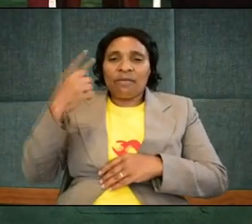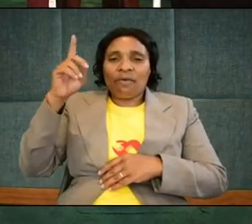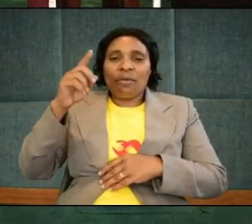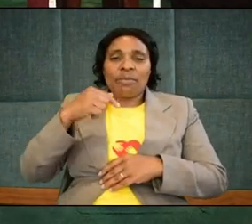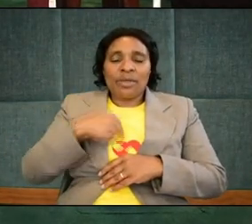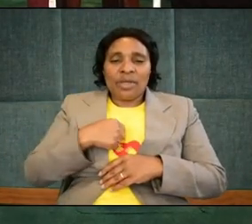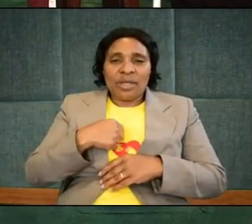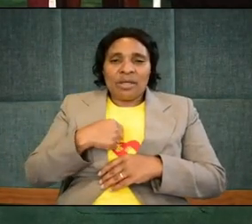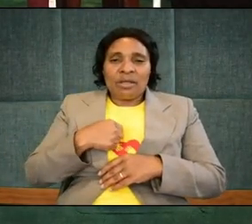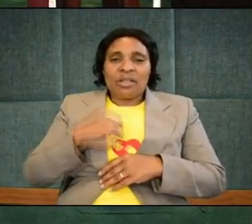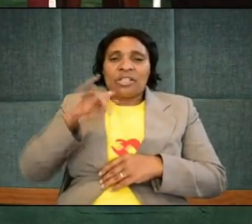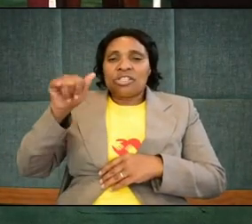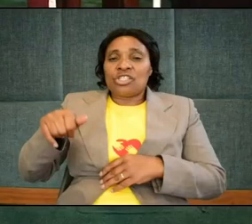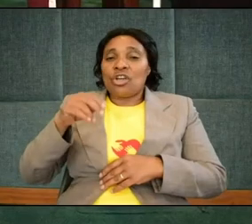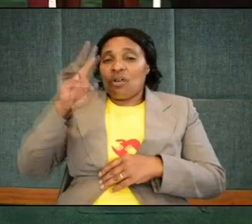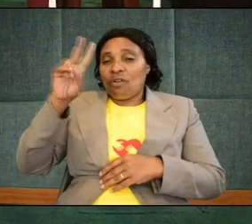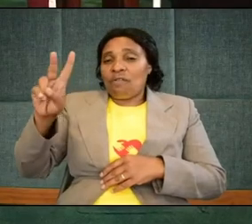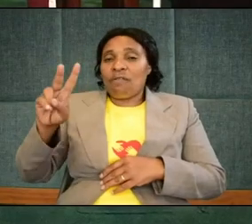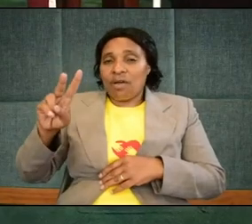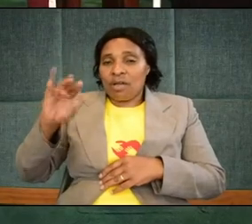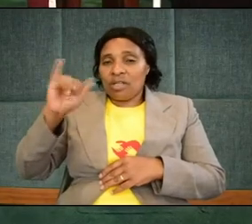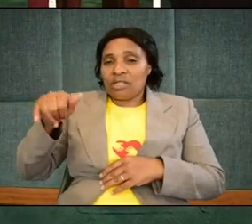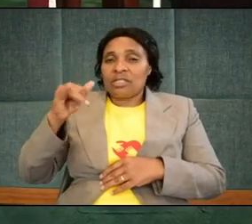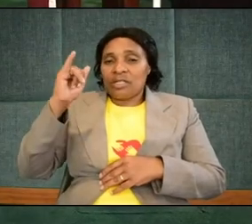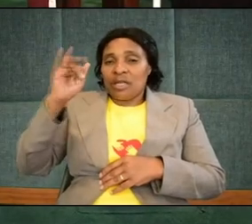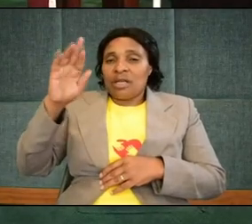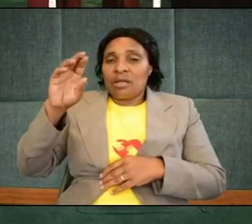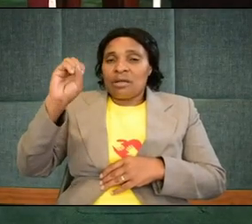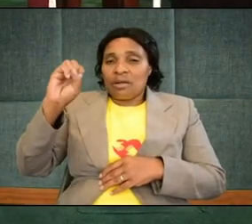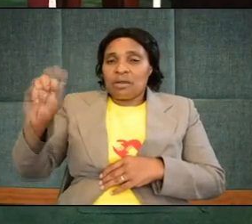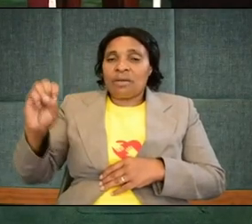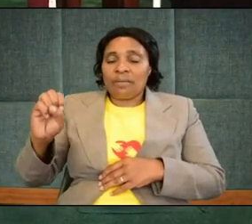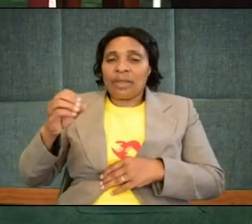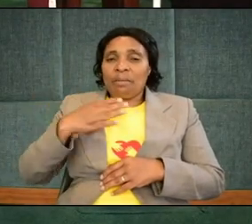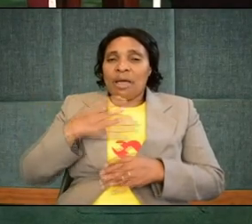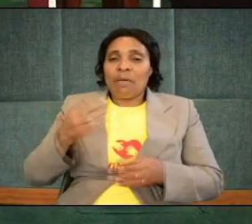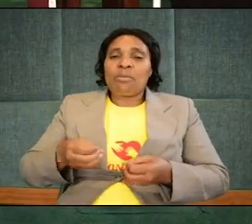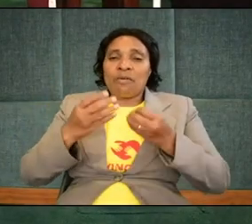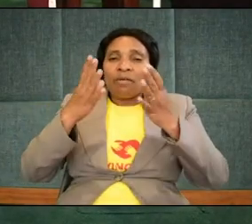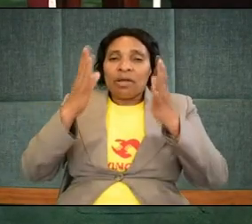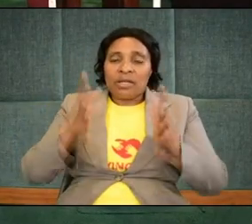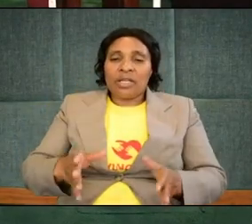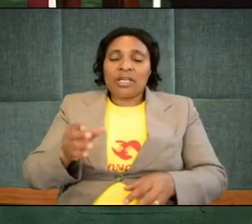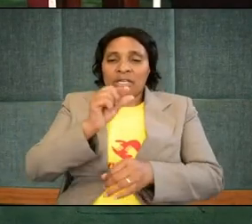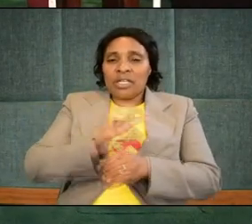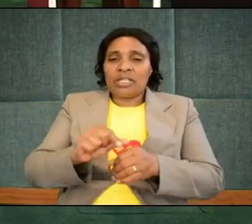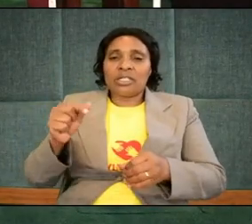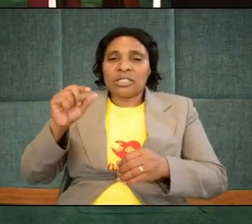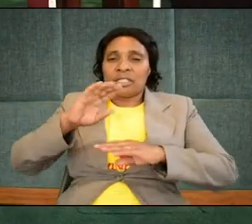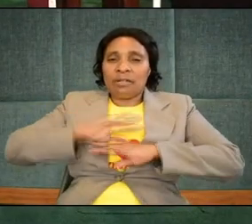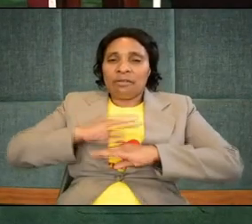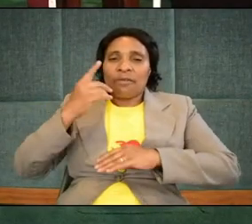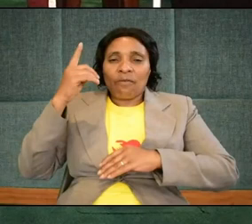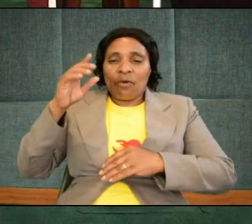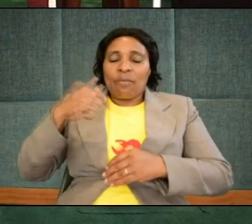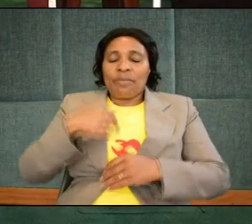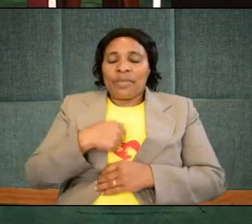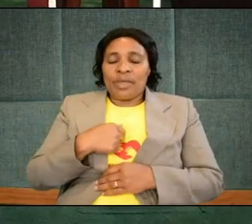for me. Jehovah Jireh, my provider, his grace is sufficient for